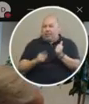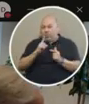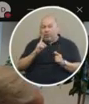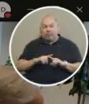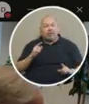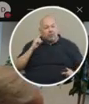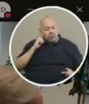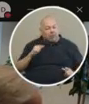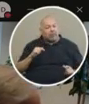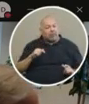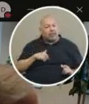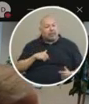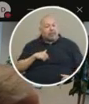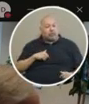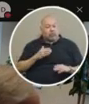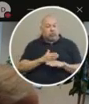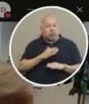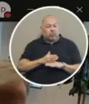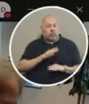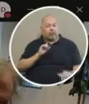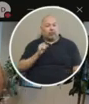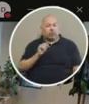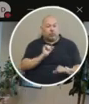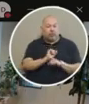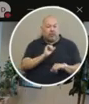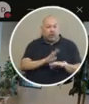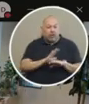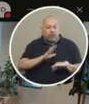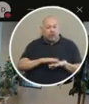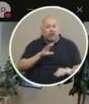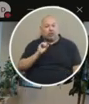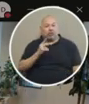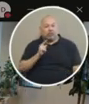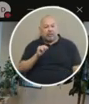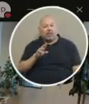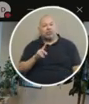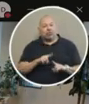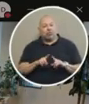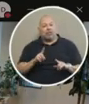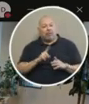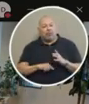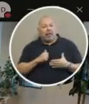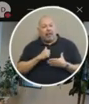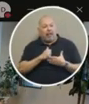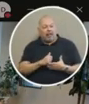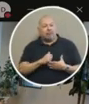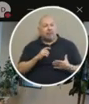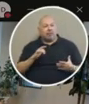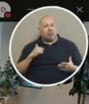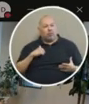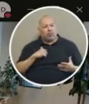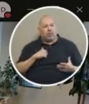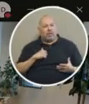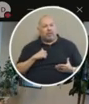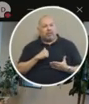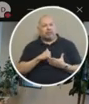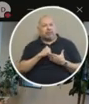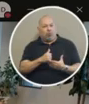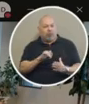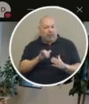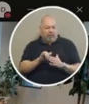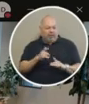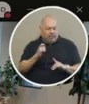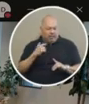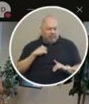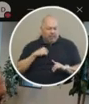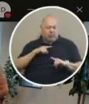affect the public health of all of us. And so I'm kind of curious about what we're doing in terms of supporting them, because